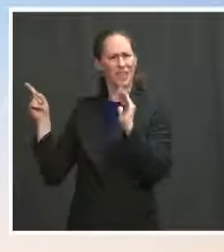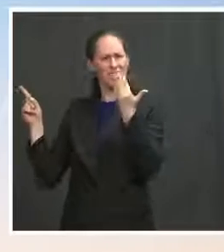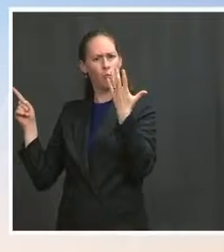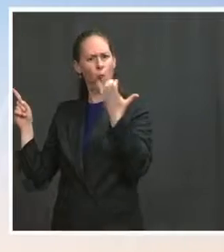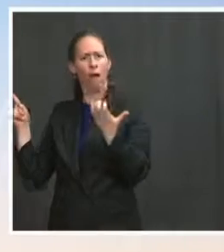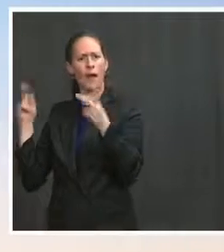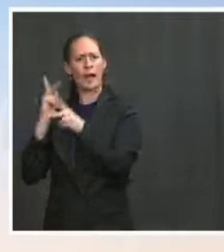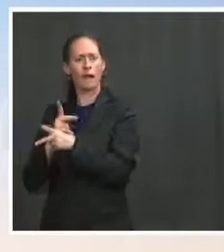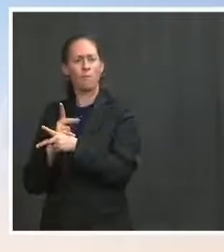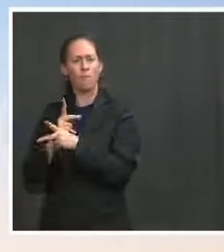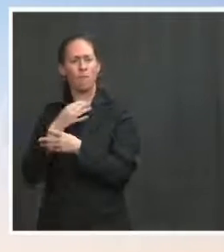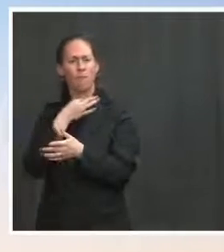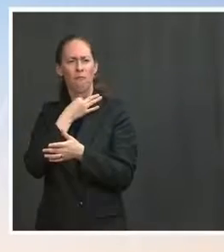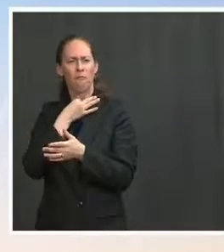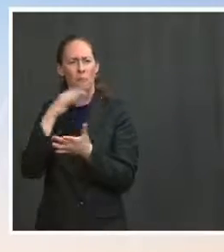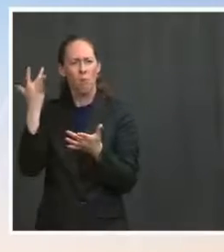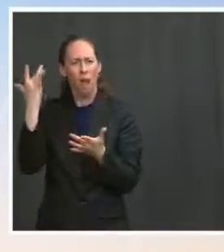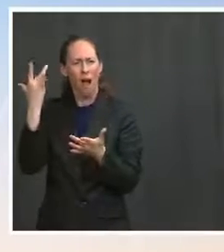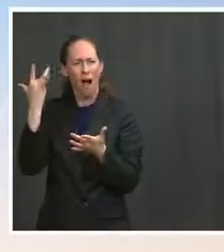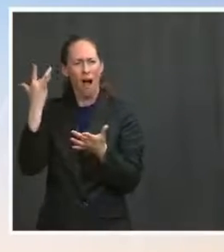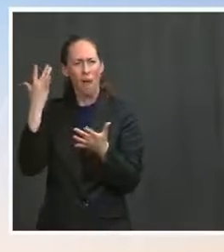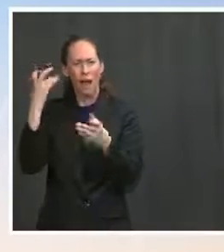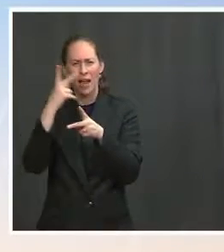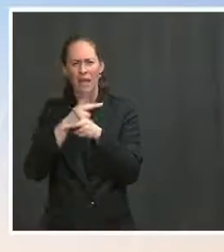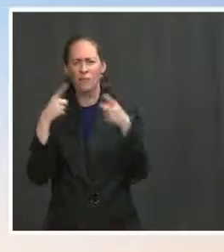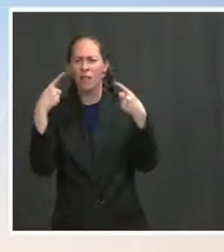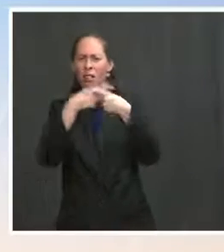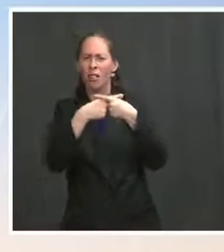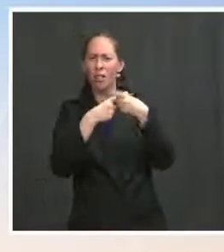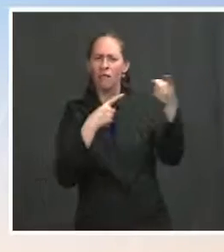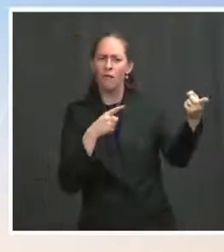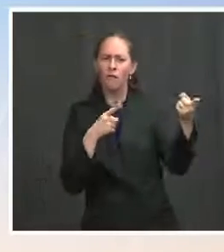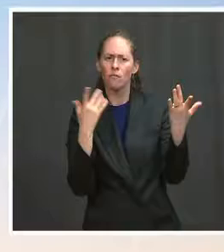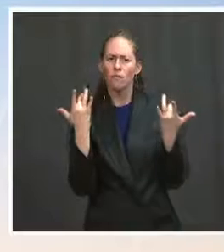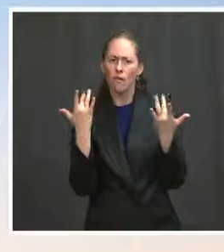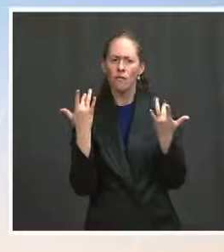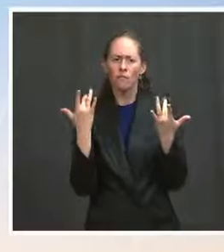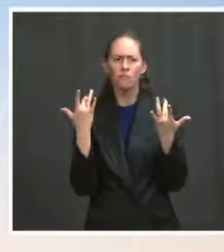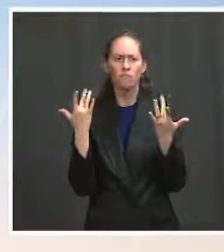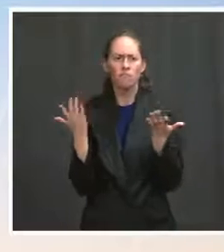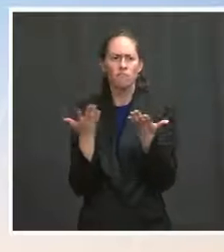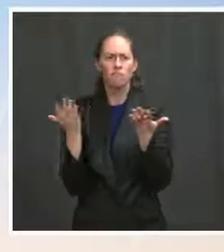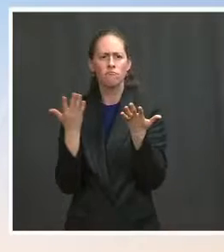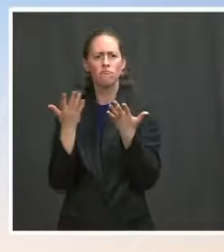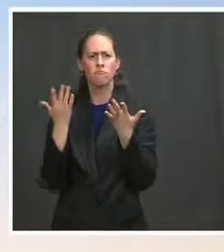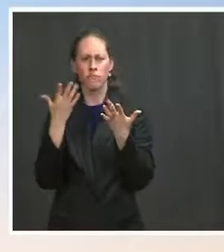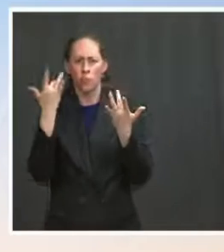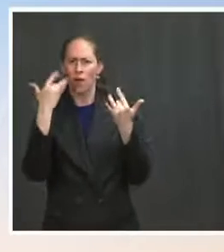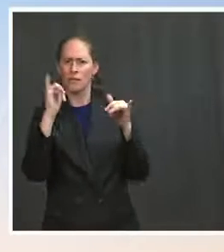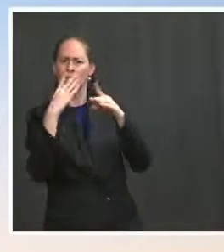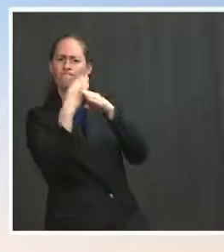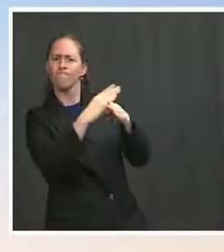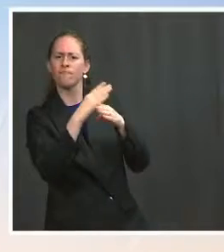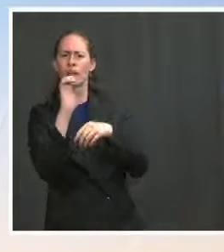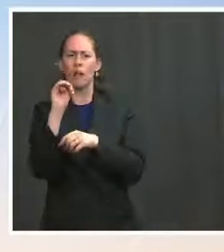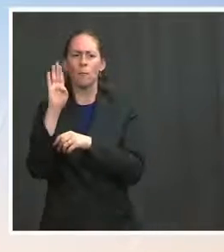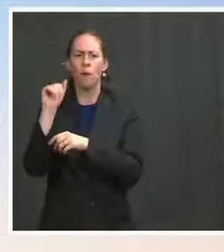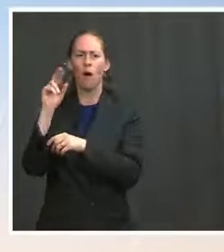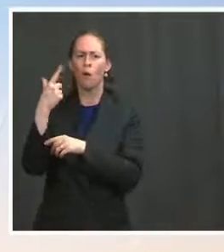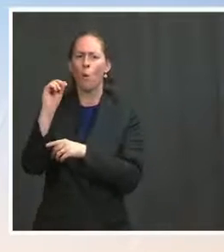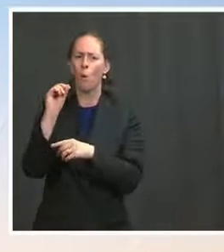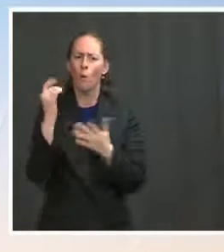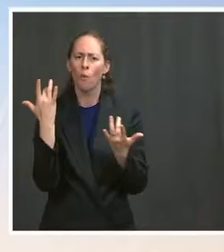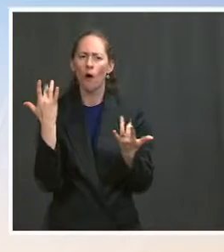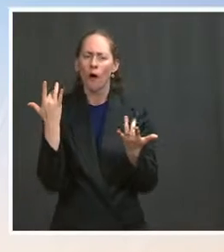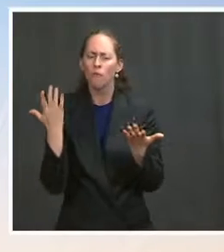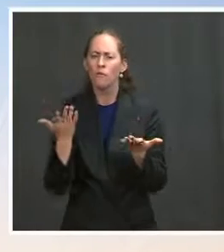main reason, or what is the interest of the United States to keep the embargo on the Central African Republic? I'd really